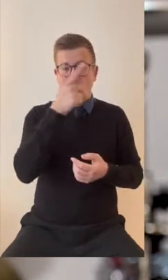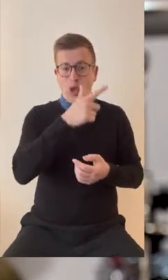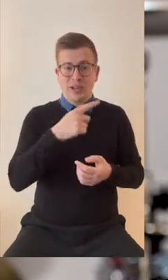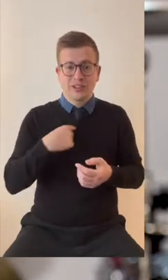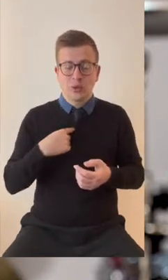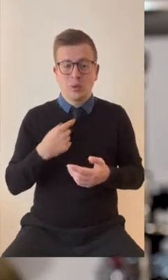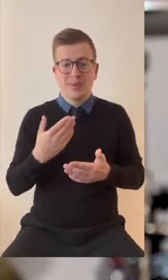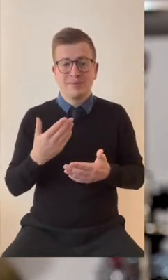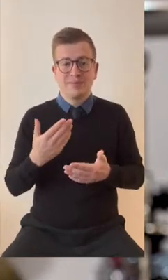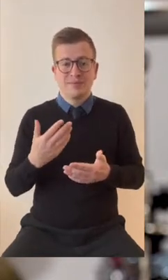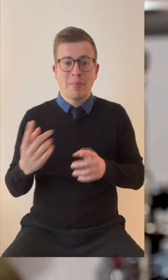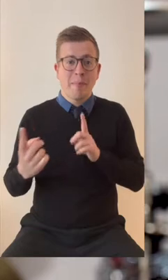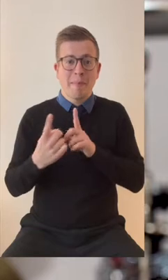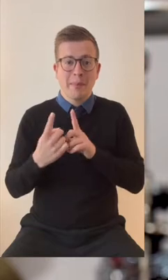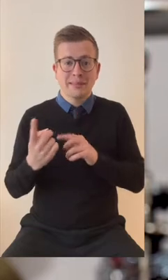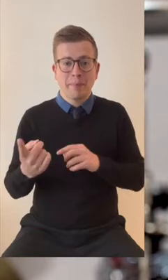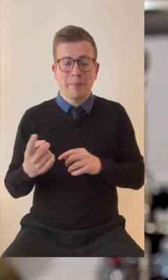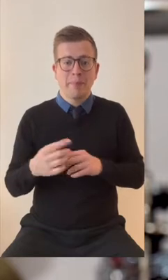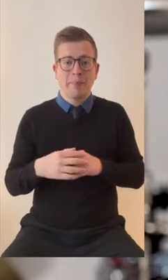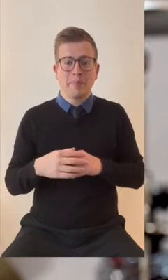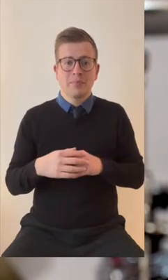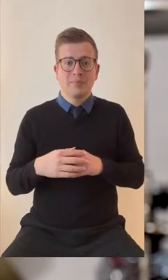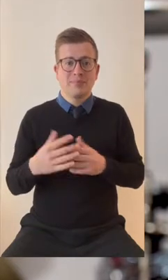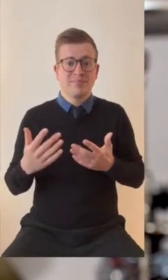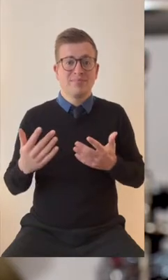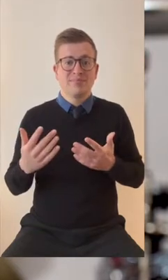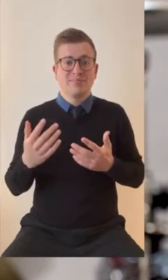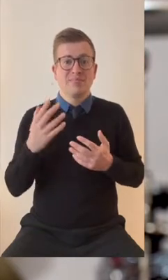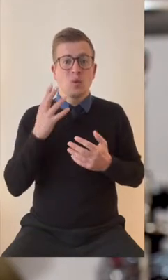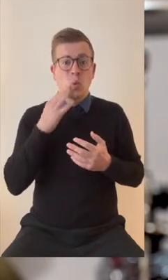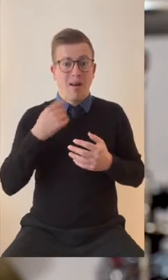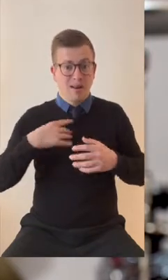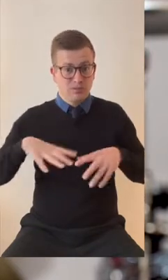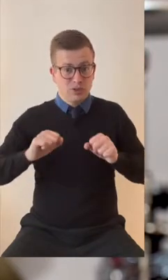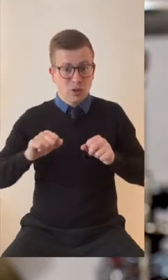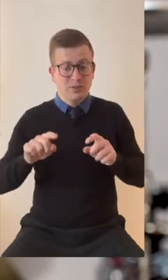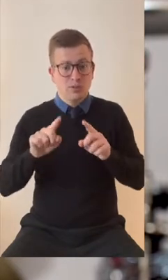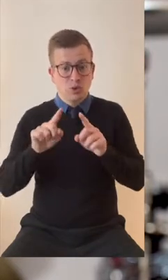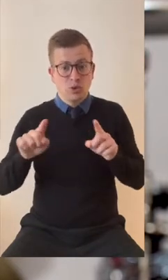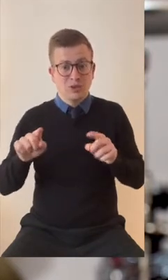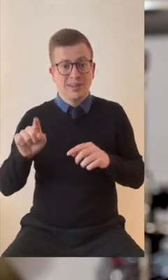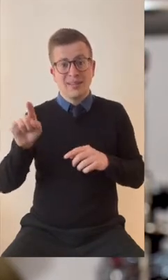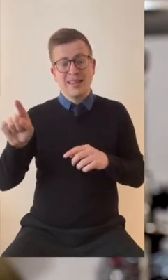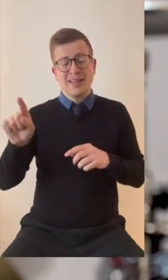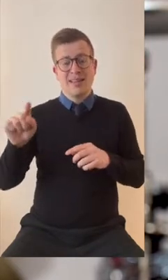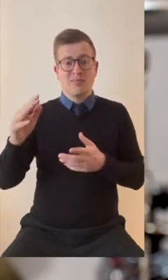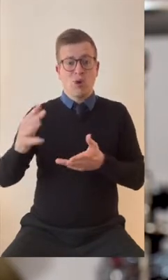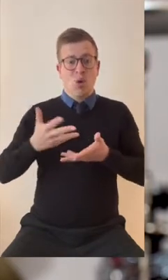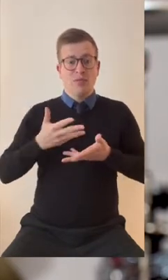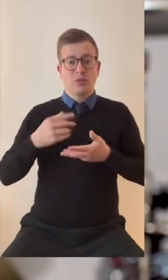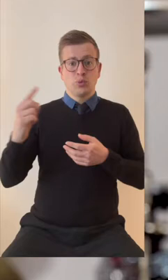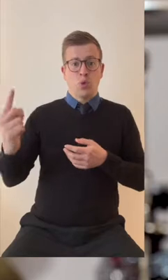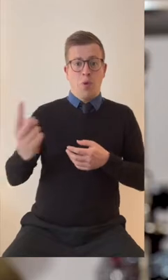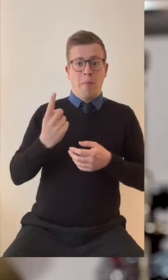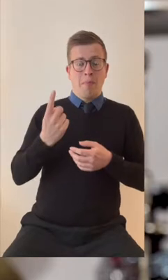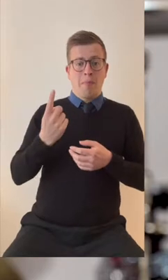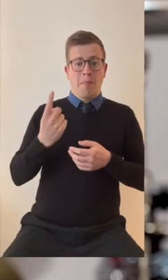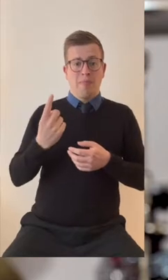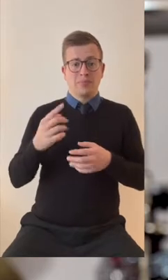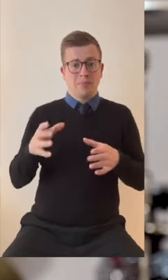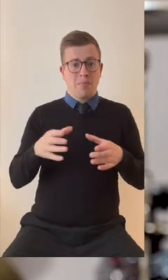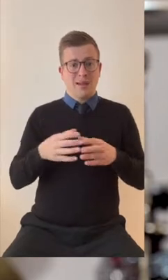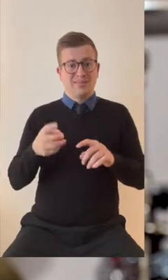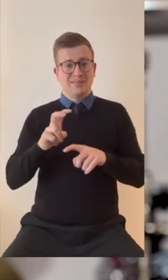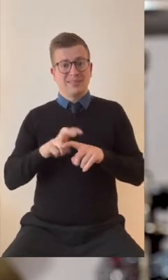I was very lucky to have met him, and even when I started first conducting, he offered to come along to those